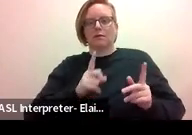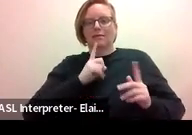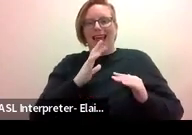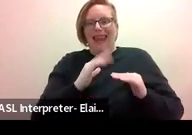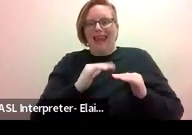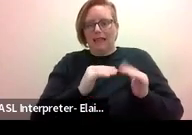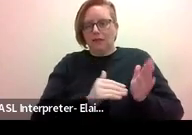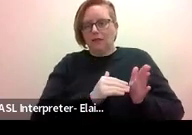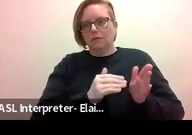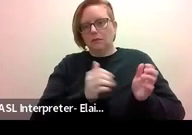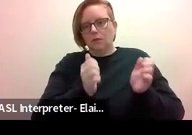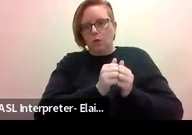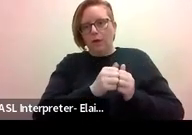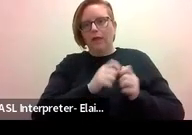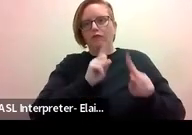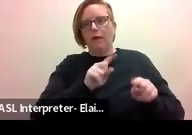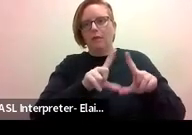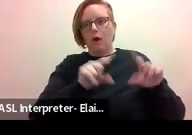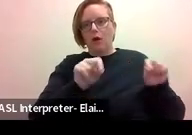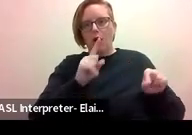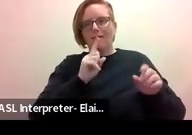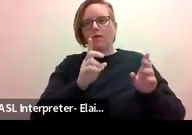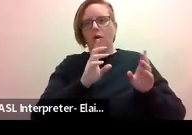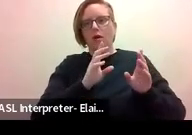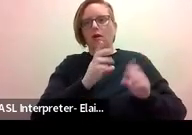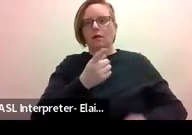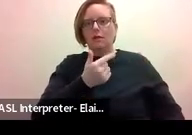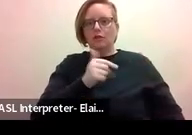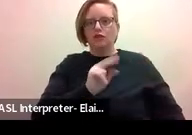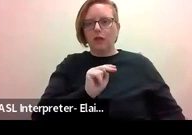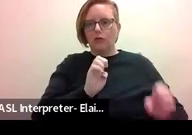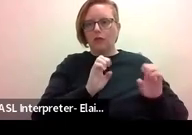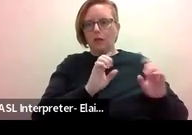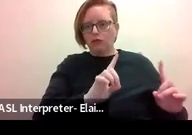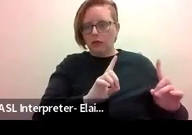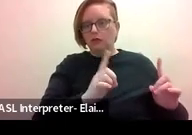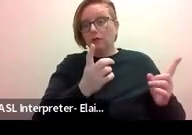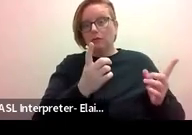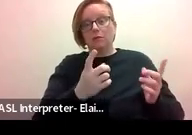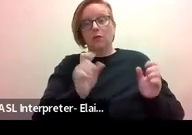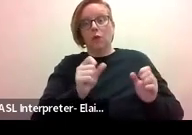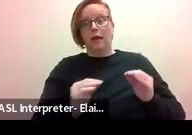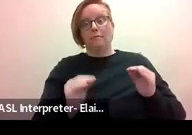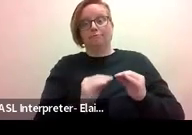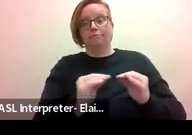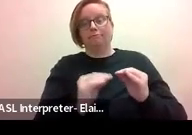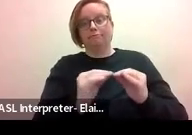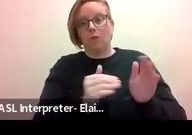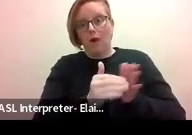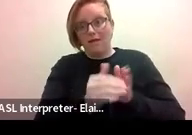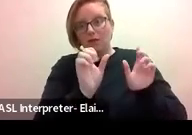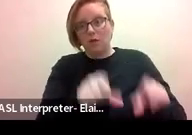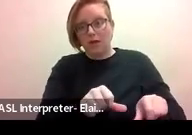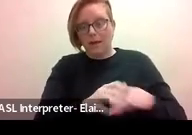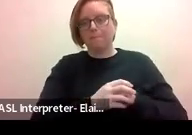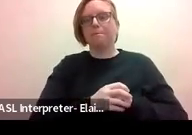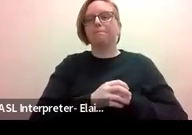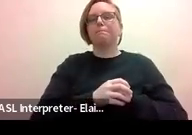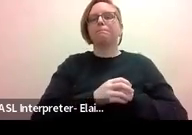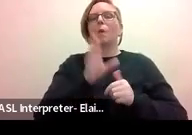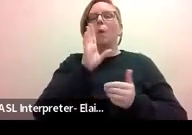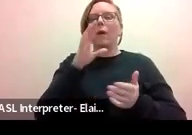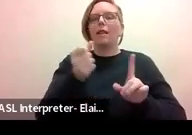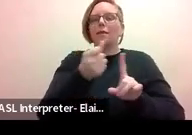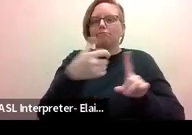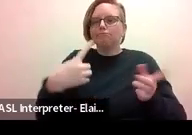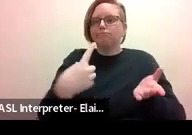Ed. All right, we're going to take a little detour, and we're going to talk a little bit about Andrew F. and a little bit about